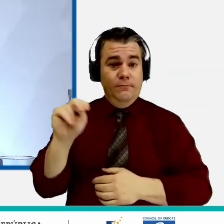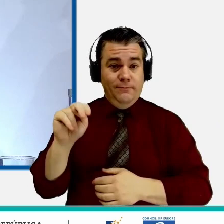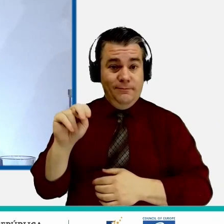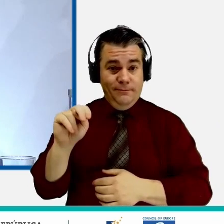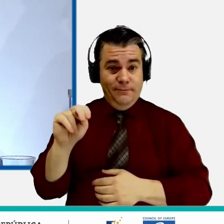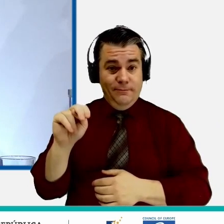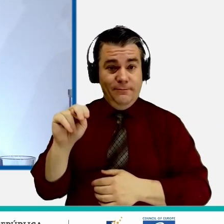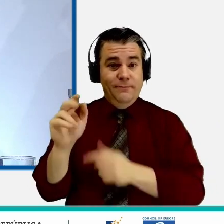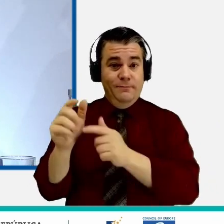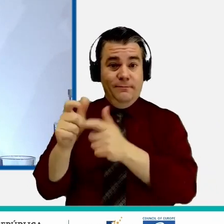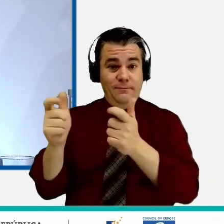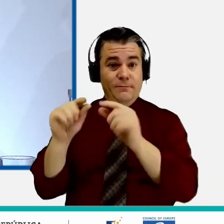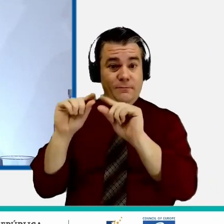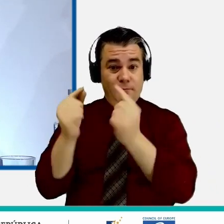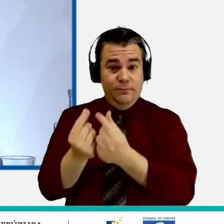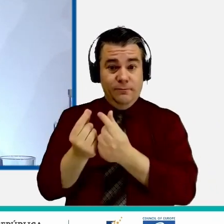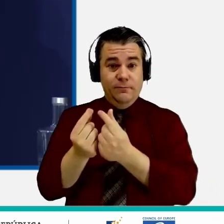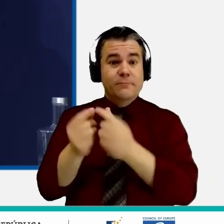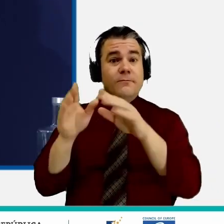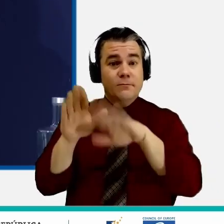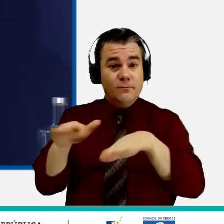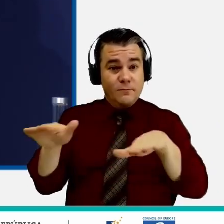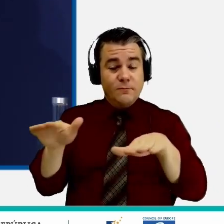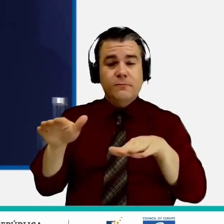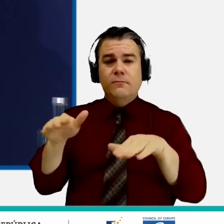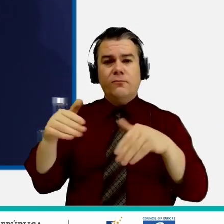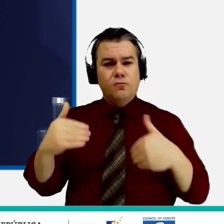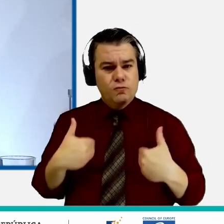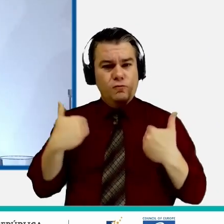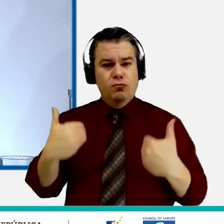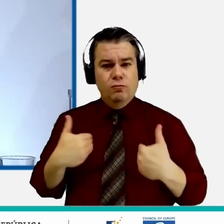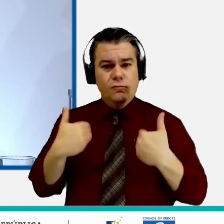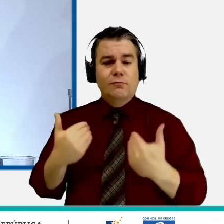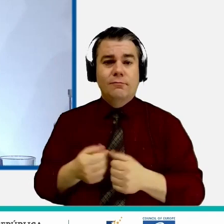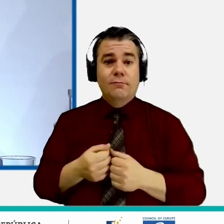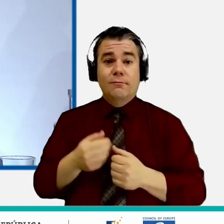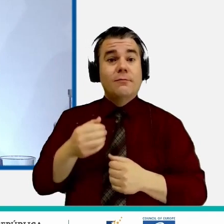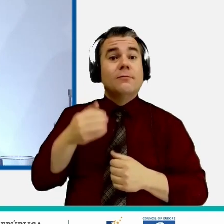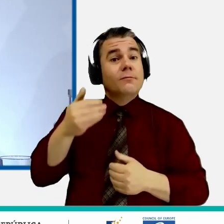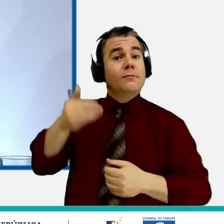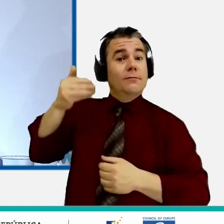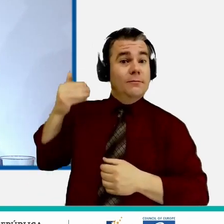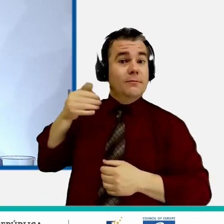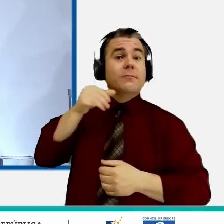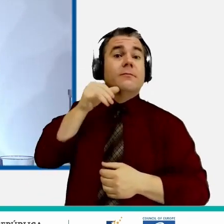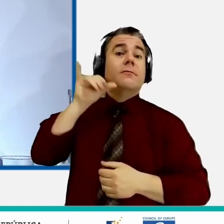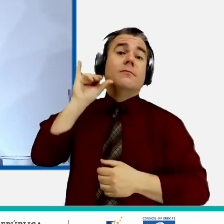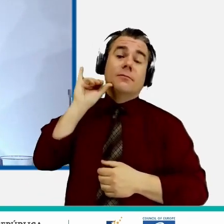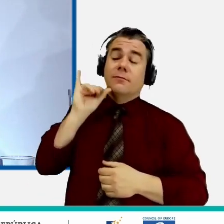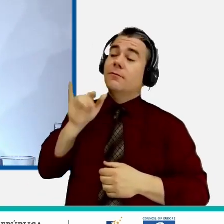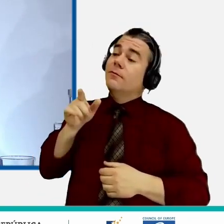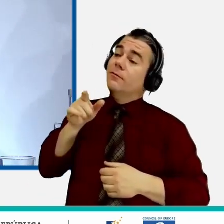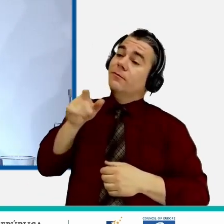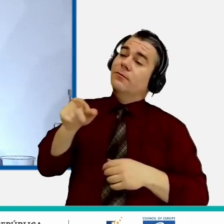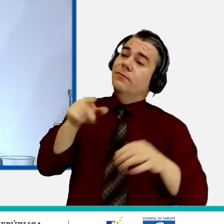group of children, young people. And yesterday, Rebecca, you addressed the ministerial